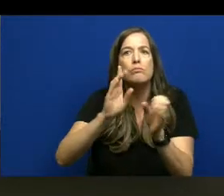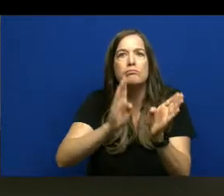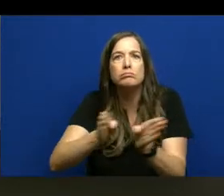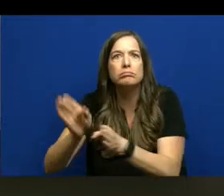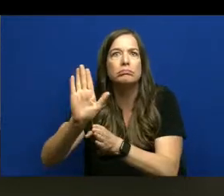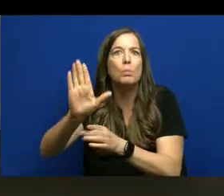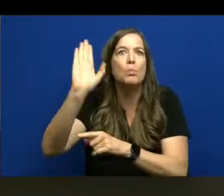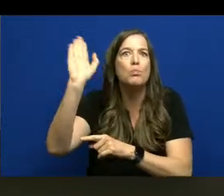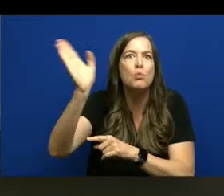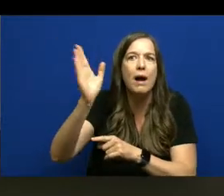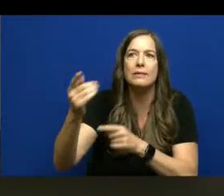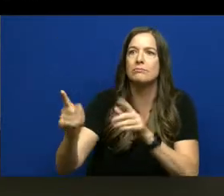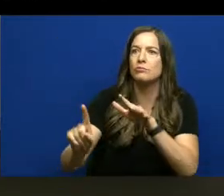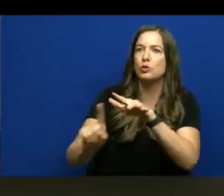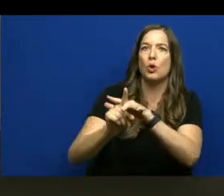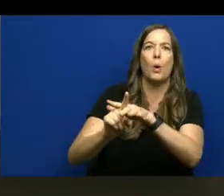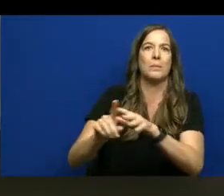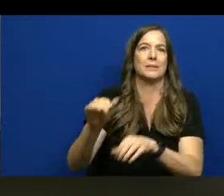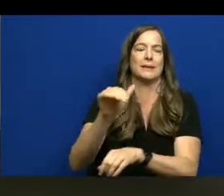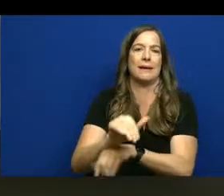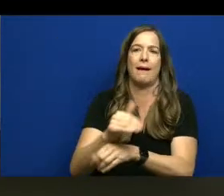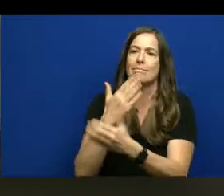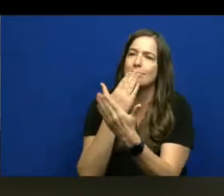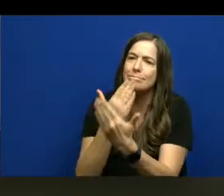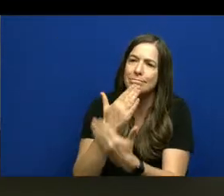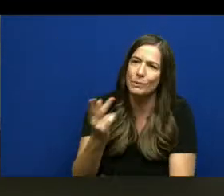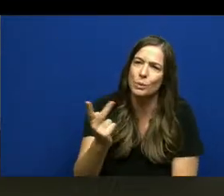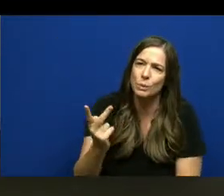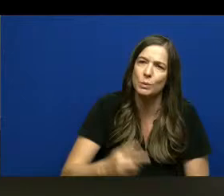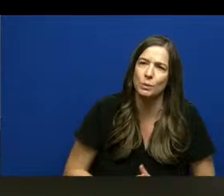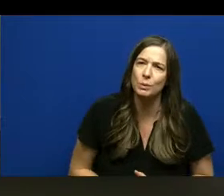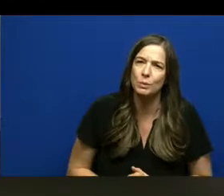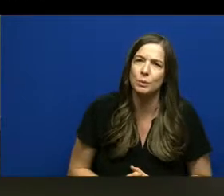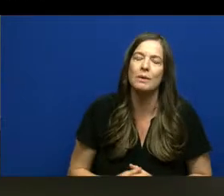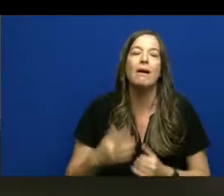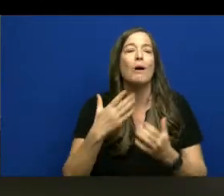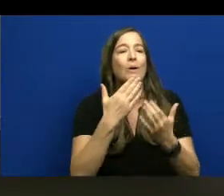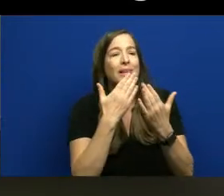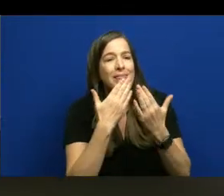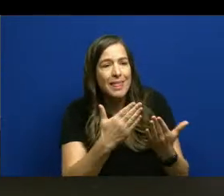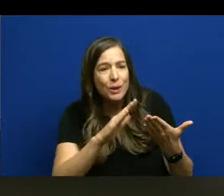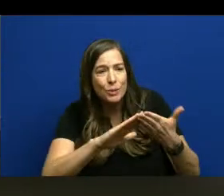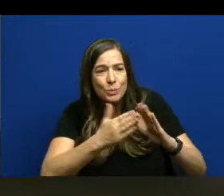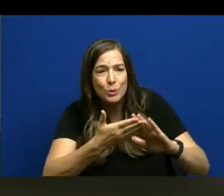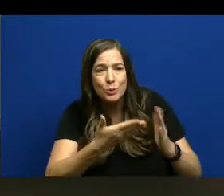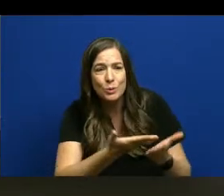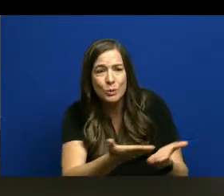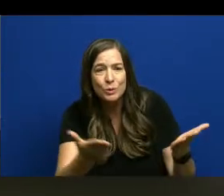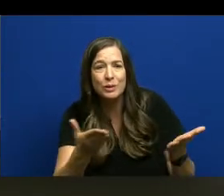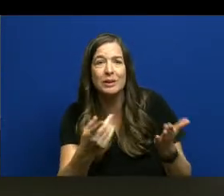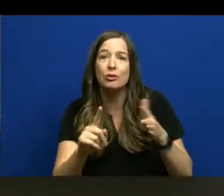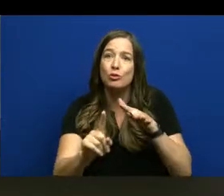presentations. I want to thank the community for being here tonight and sharing your public comments.